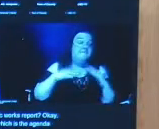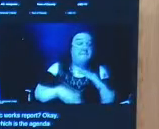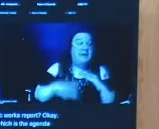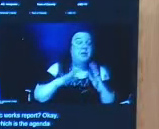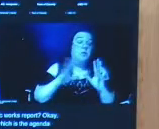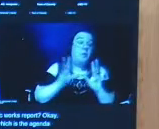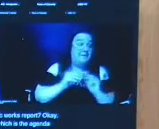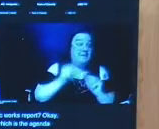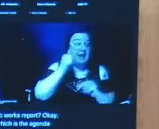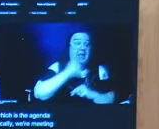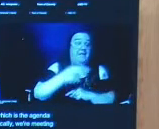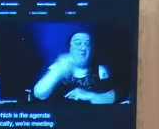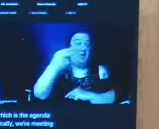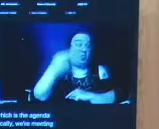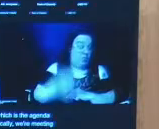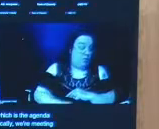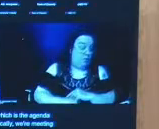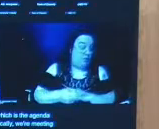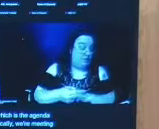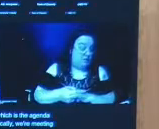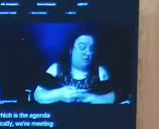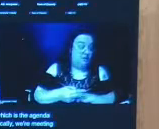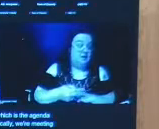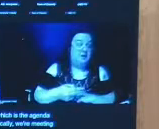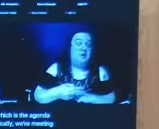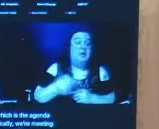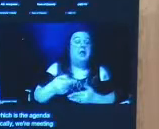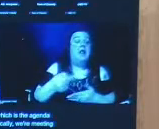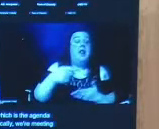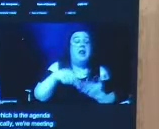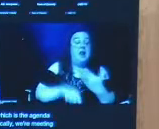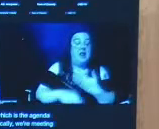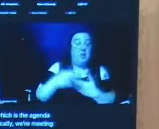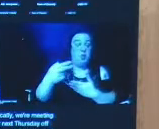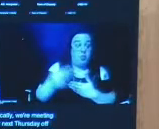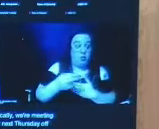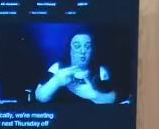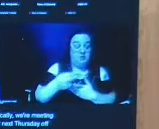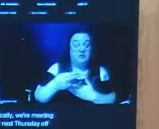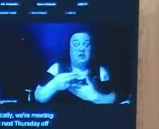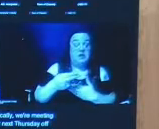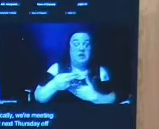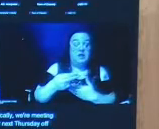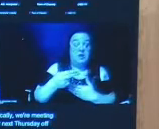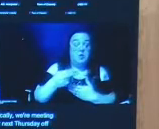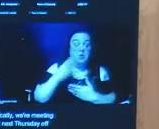every Thursday, and that your next Thursday off council is the 30th of April.